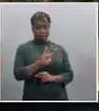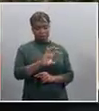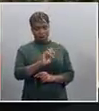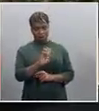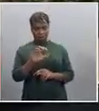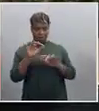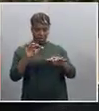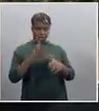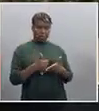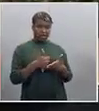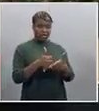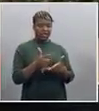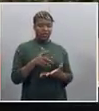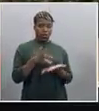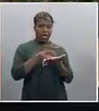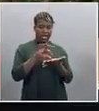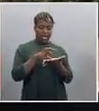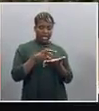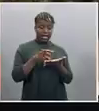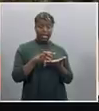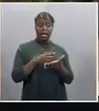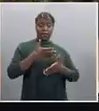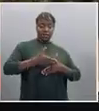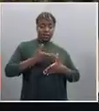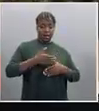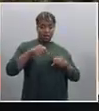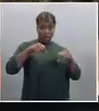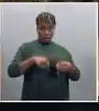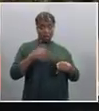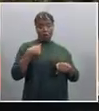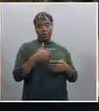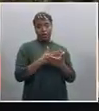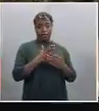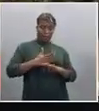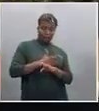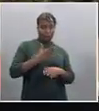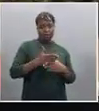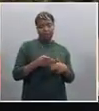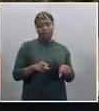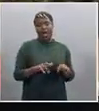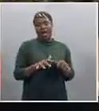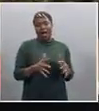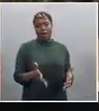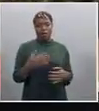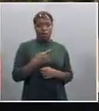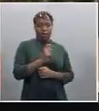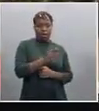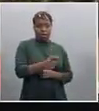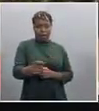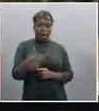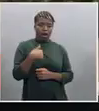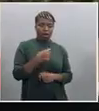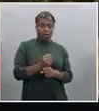under those former or those employed under expanded public works program, how we can accommodate people on